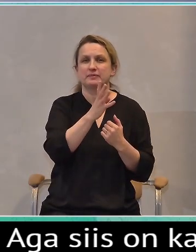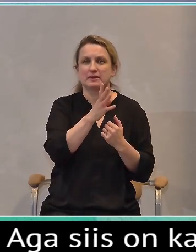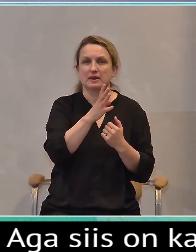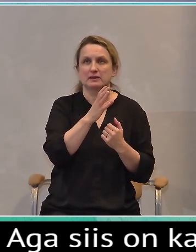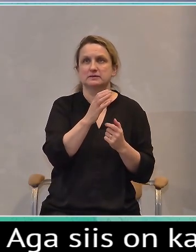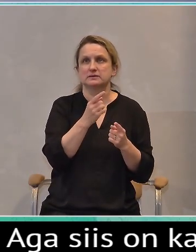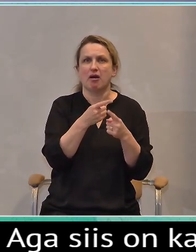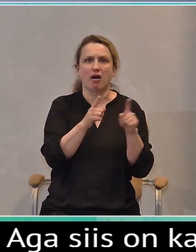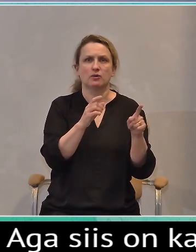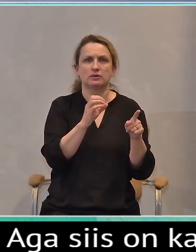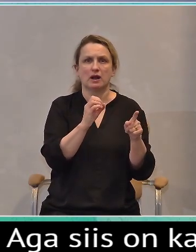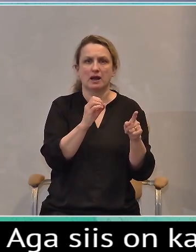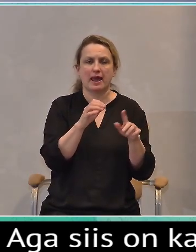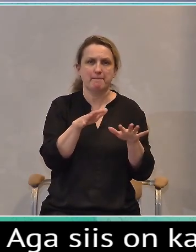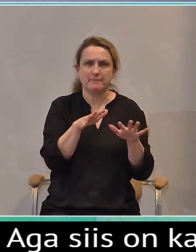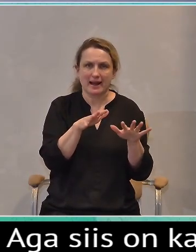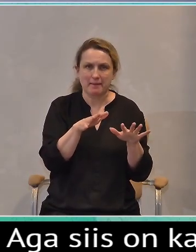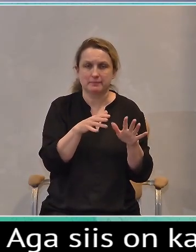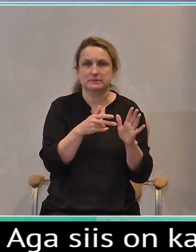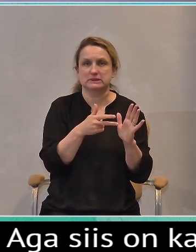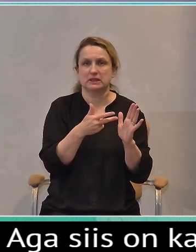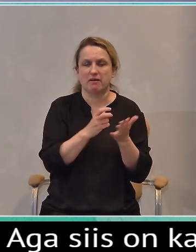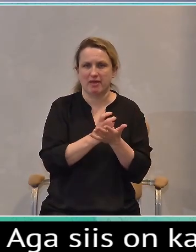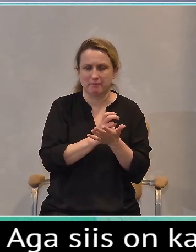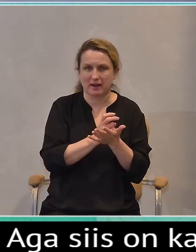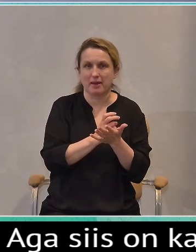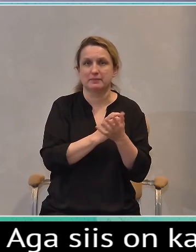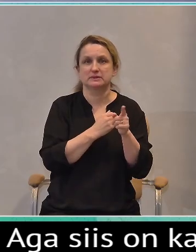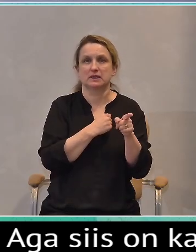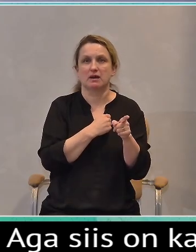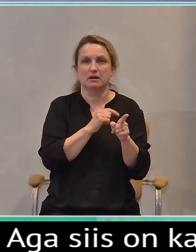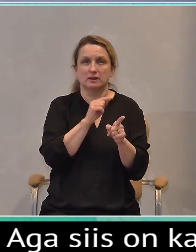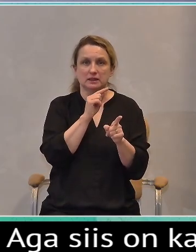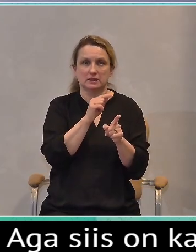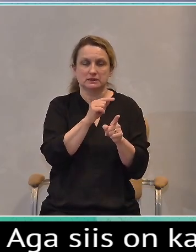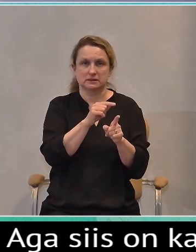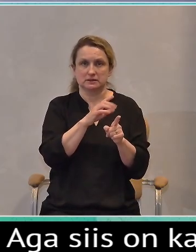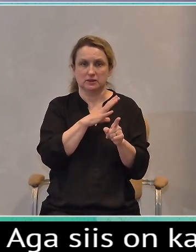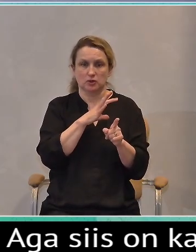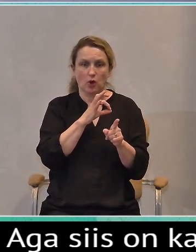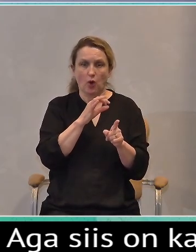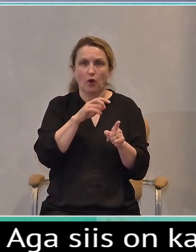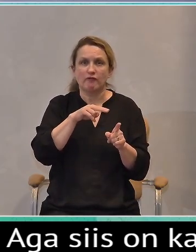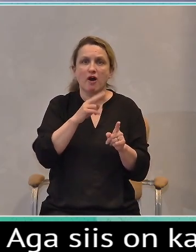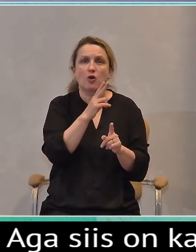up, rare non-syndromic intellectual disability, then rare genetic epilepsy.